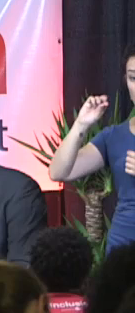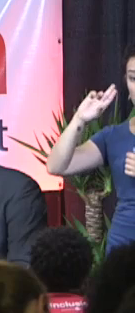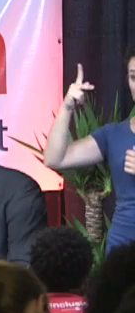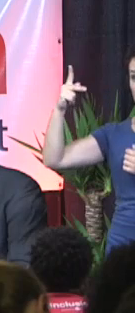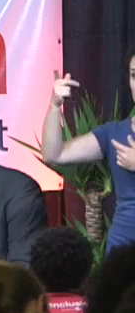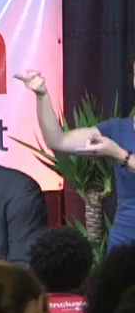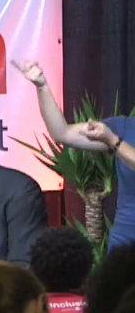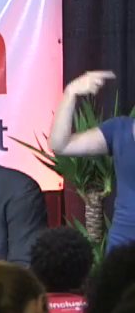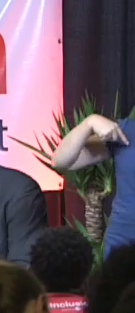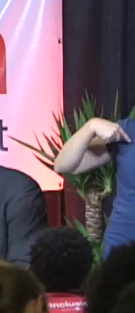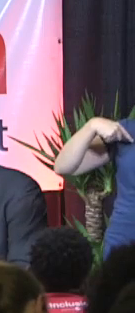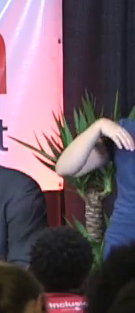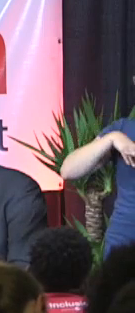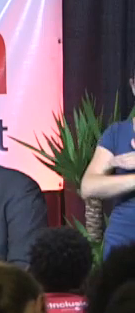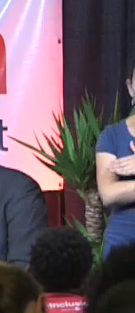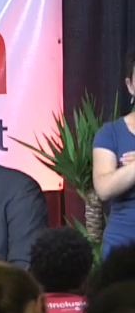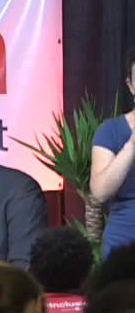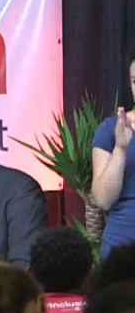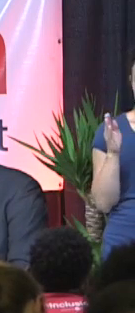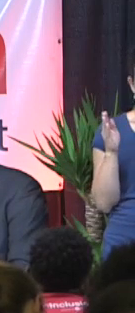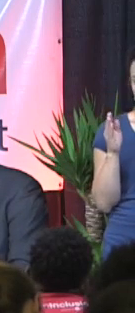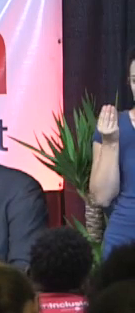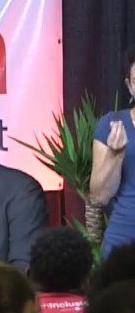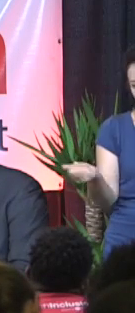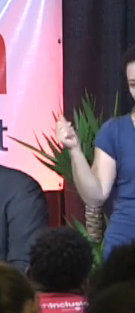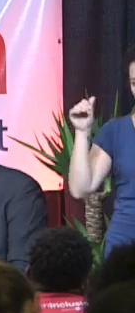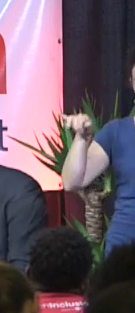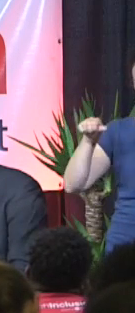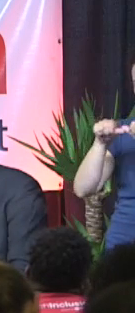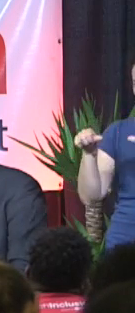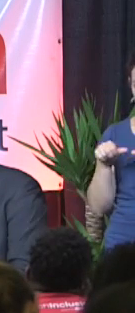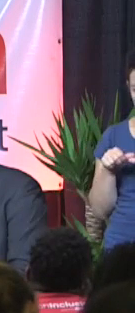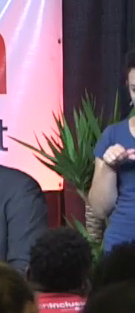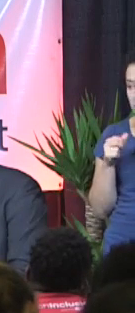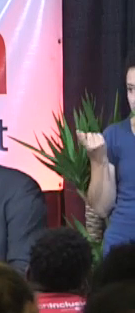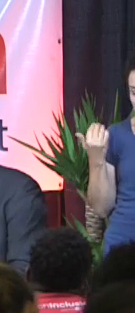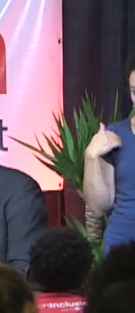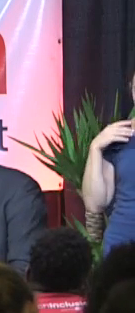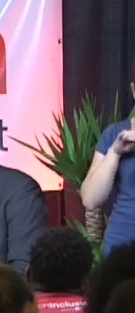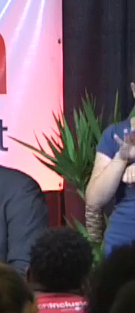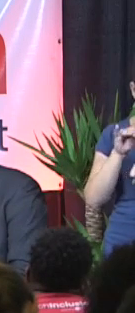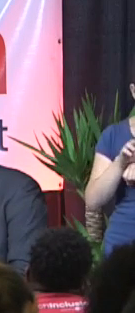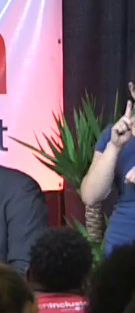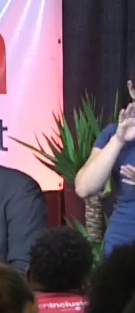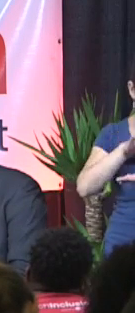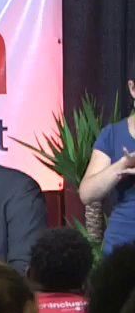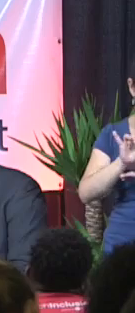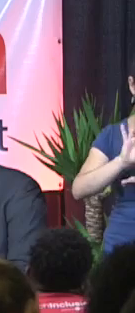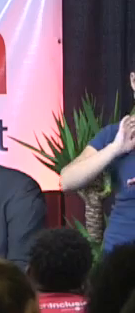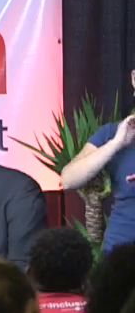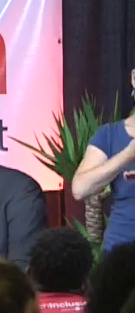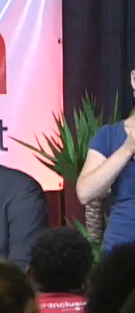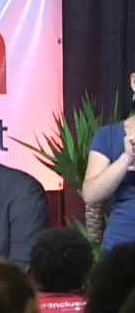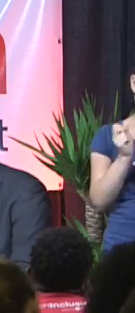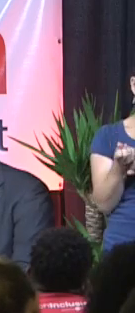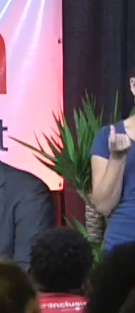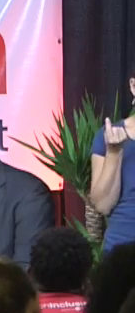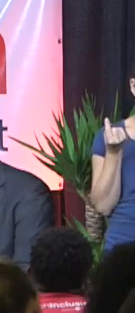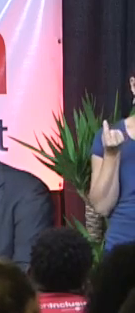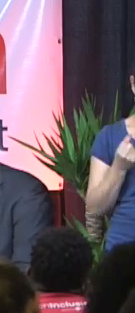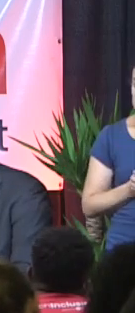the schools, there are very few in our area. So what advice would you have for other schools that are in our similar situation?